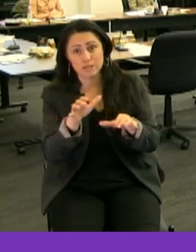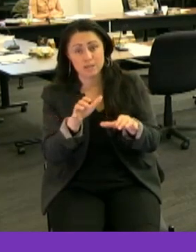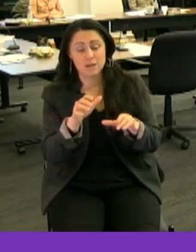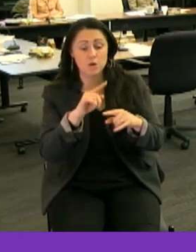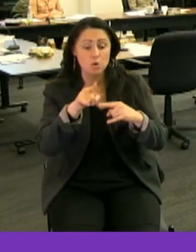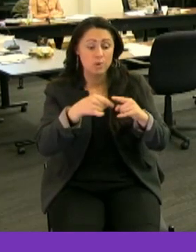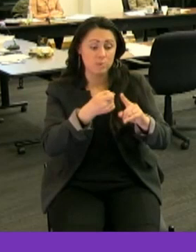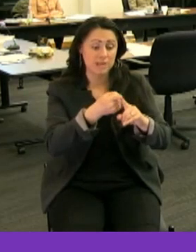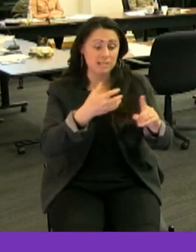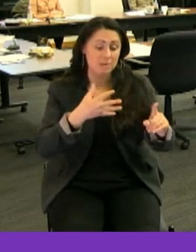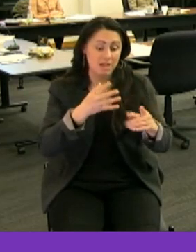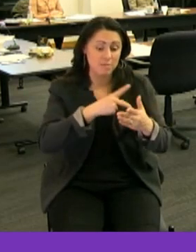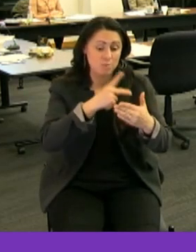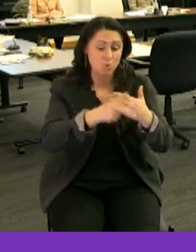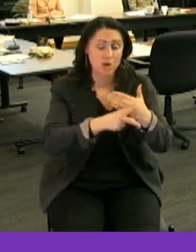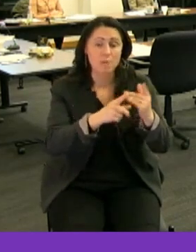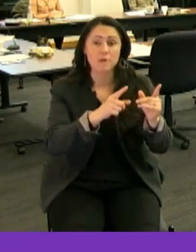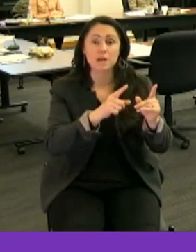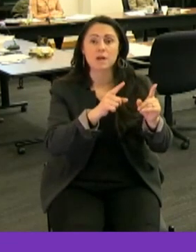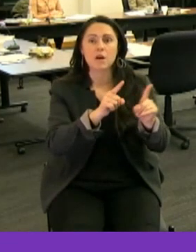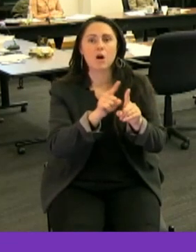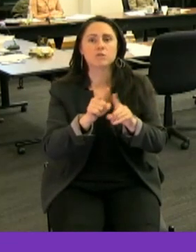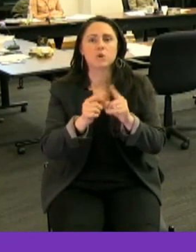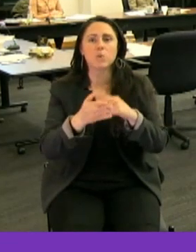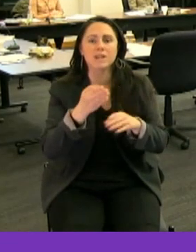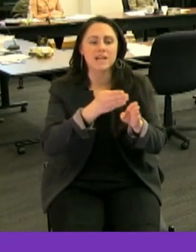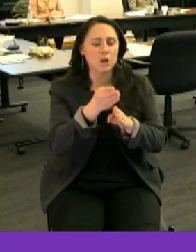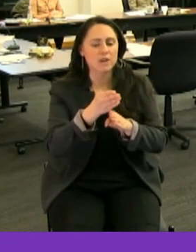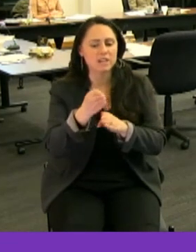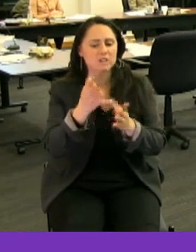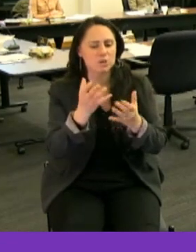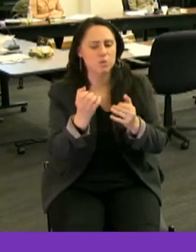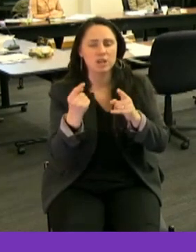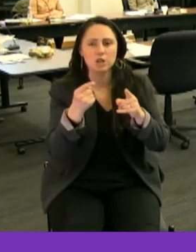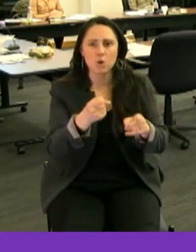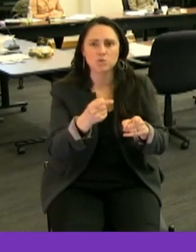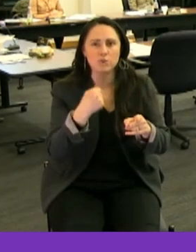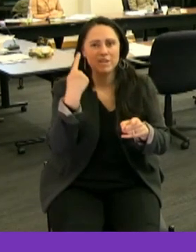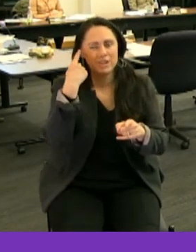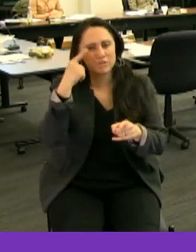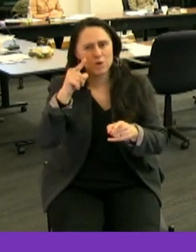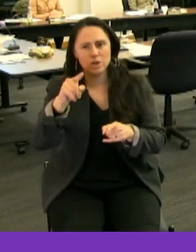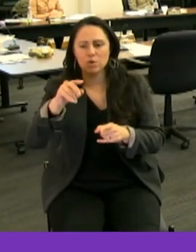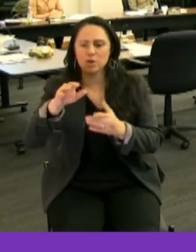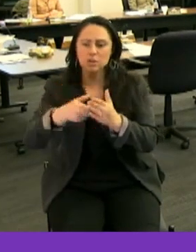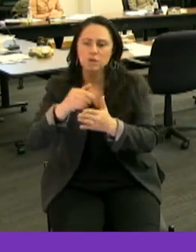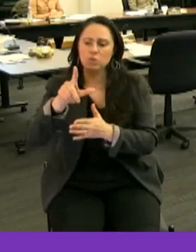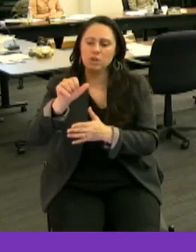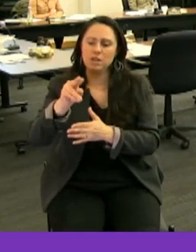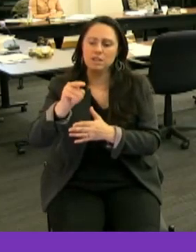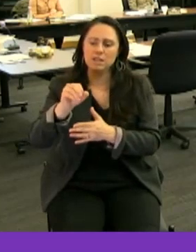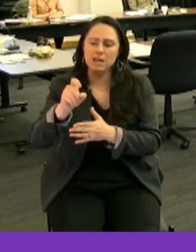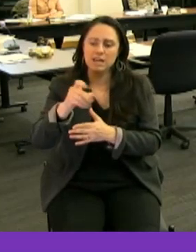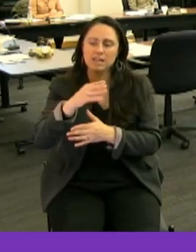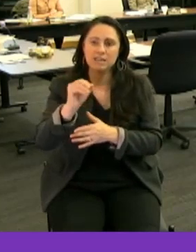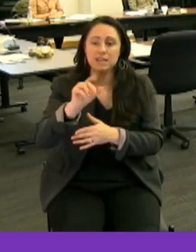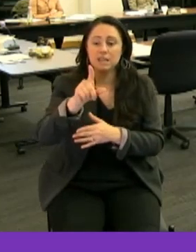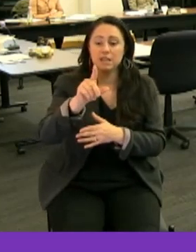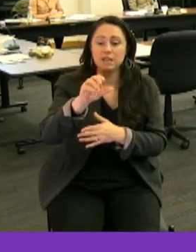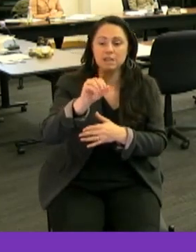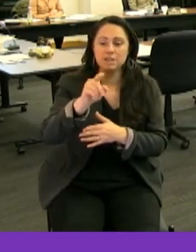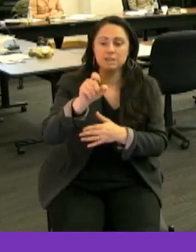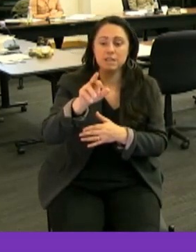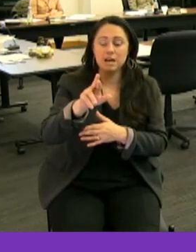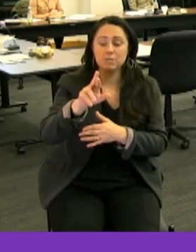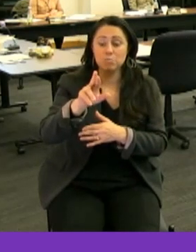we expand the program, and then also what areas you'd like to go to. So I think for you, it was New Lenox and Lockport. Pardon